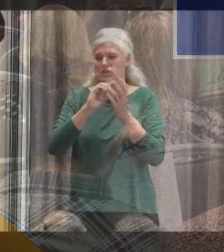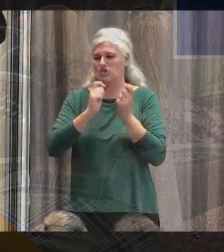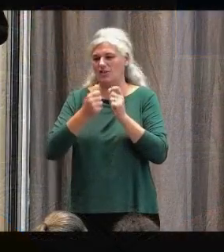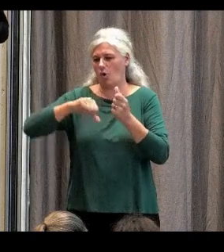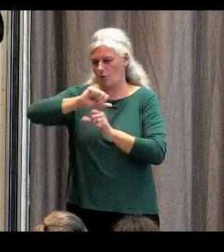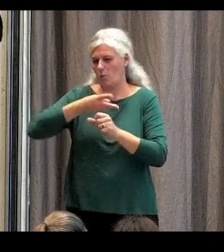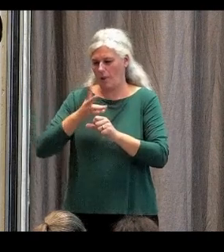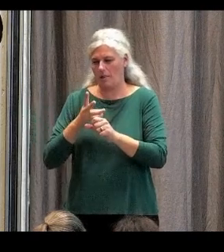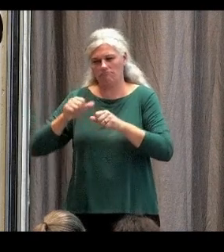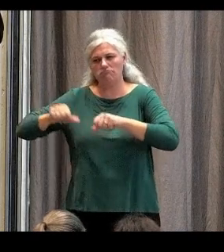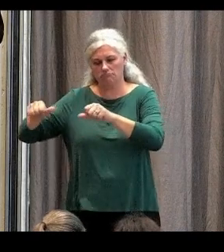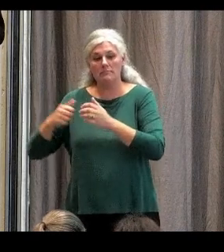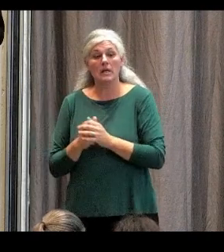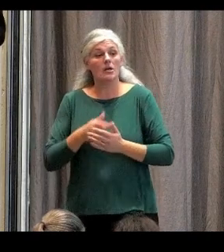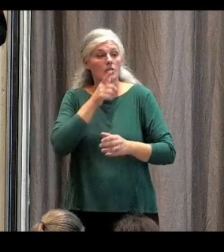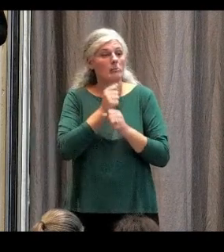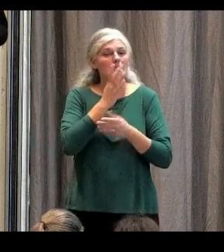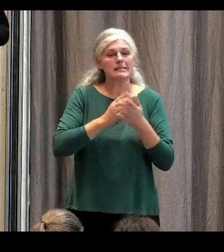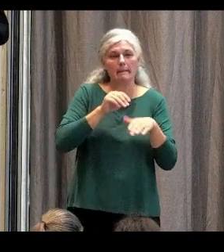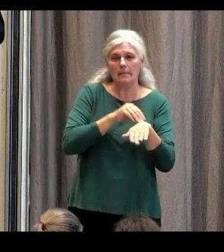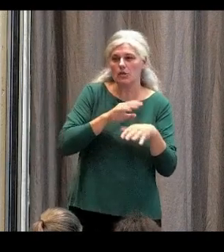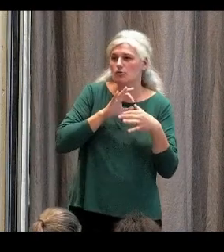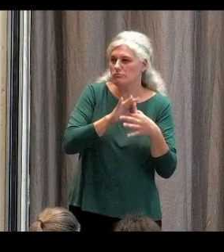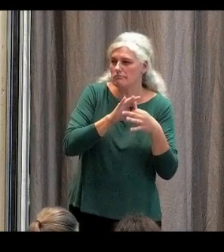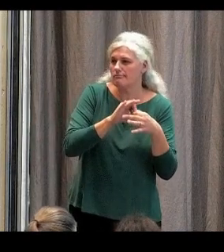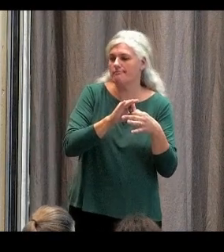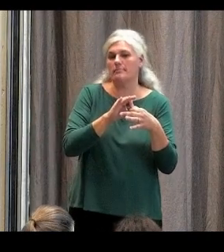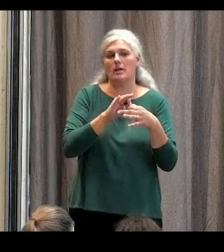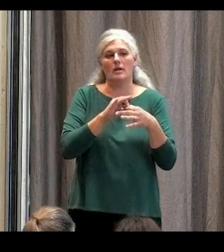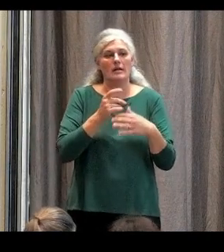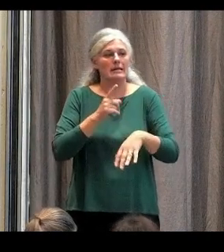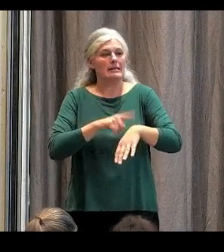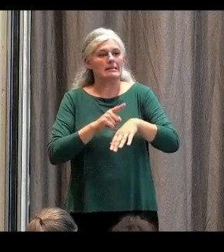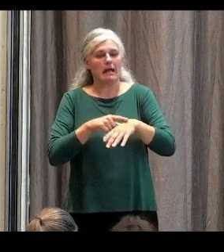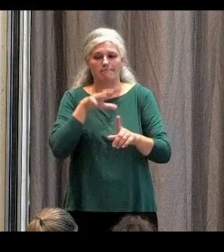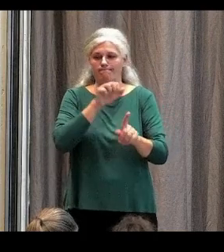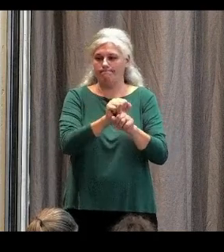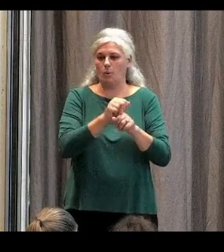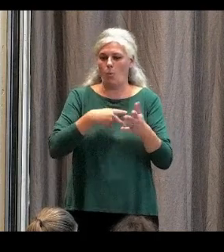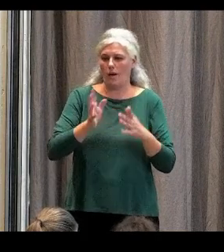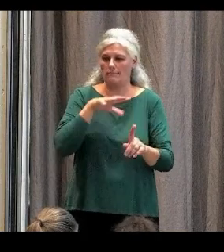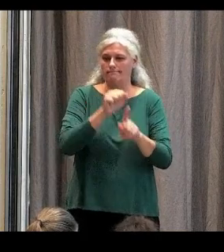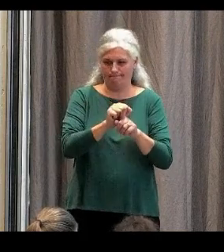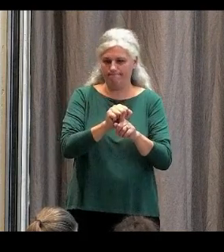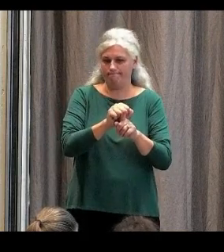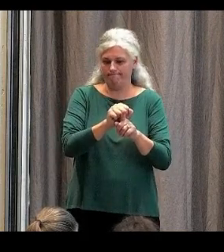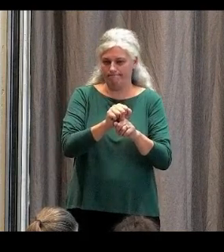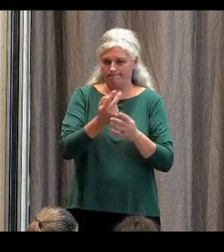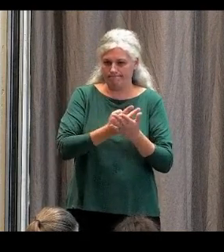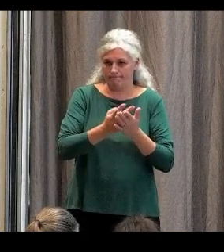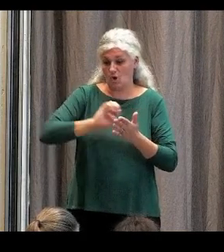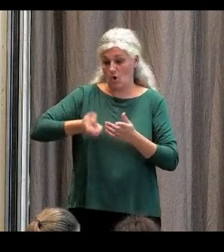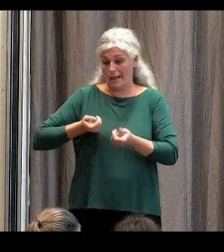I'm going to talk around some of the issues around the time of diagnosis and the